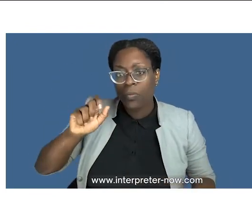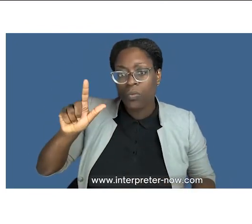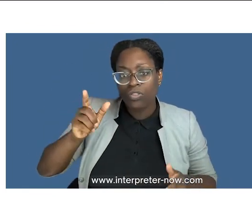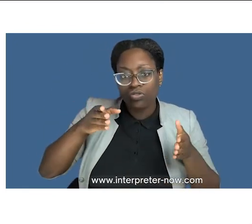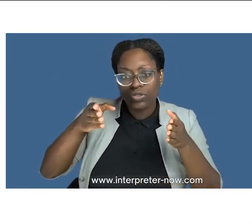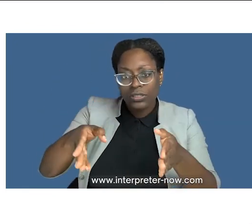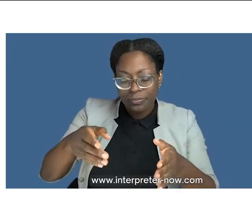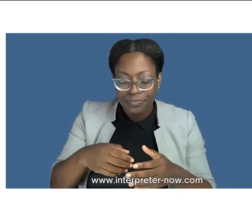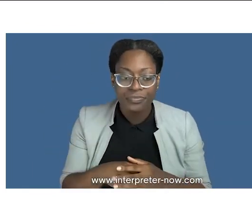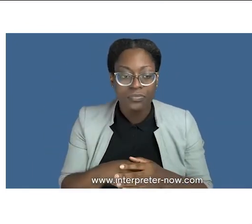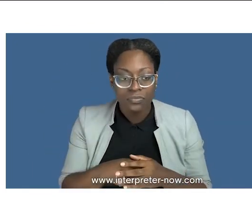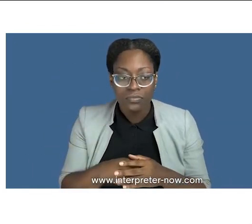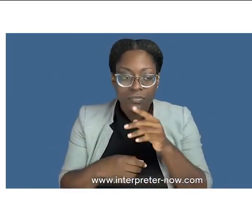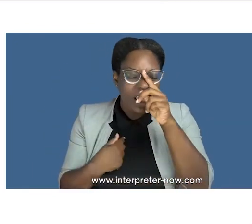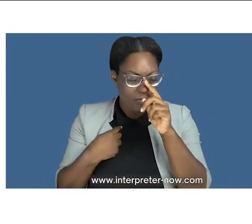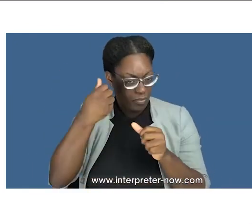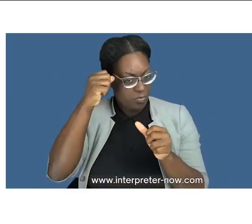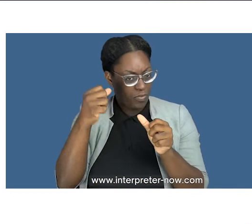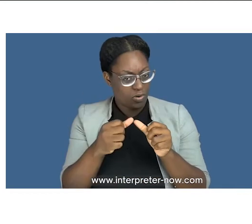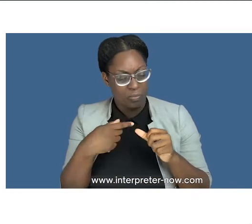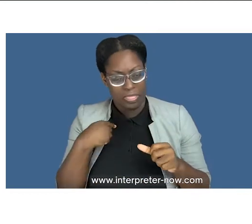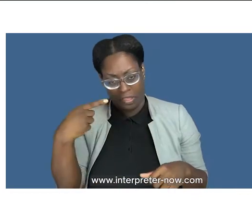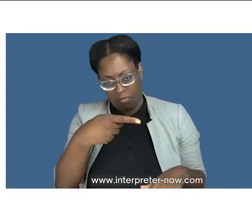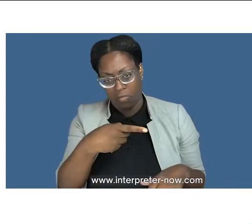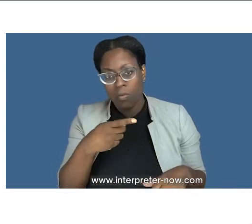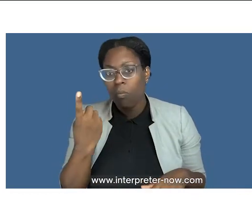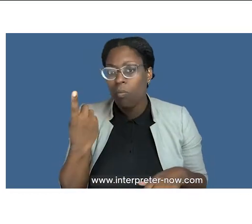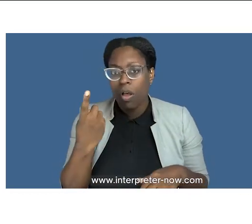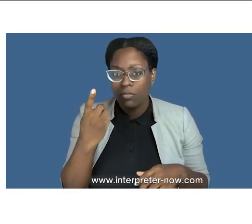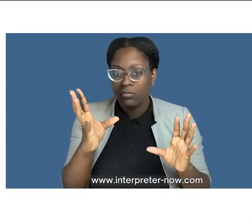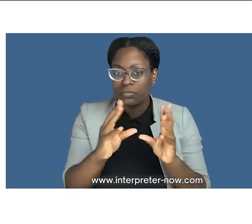discussion where a number of people that came in for this one meeting